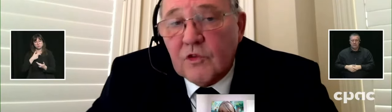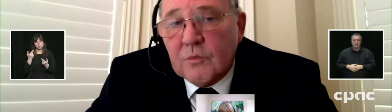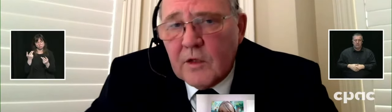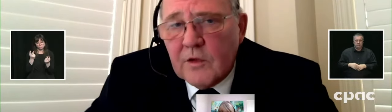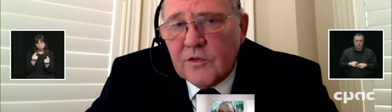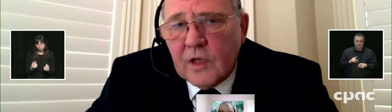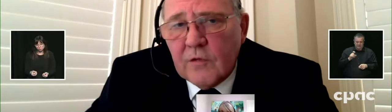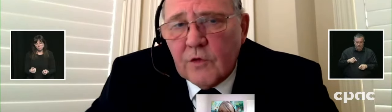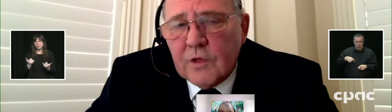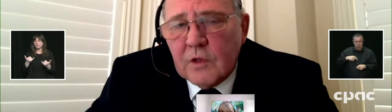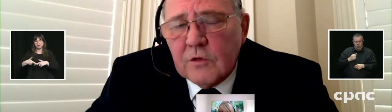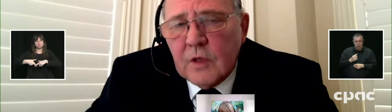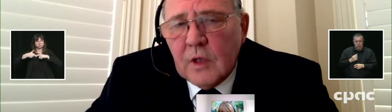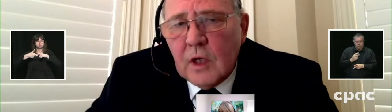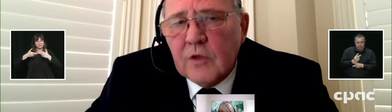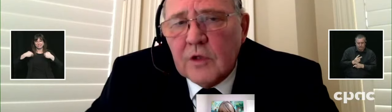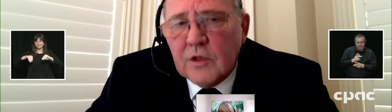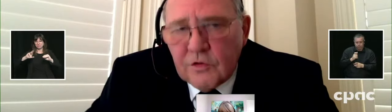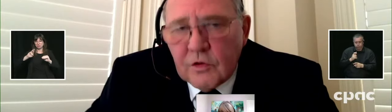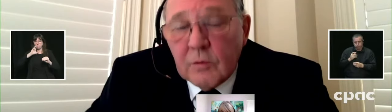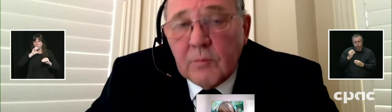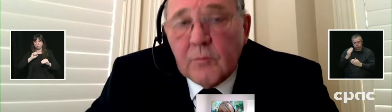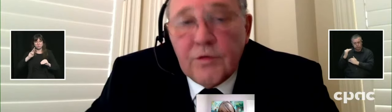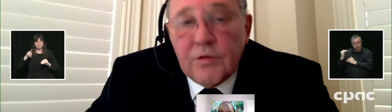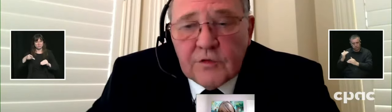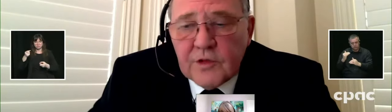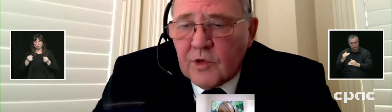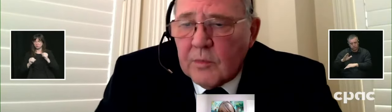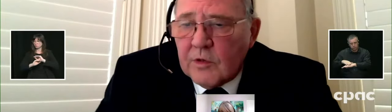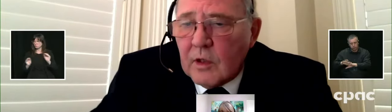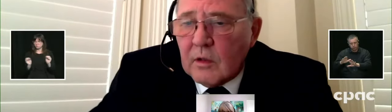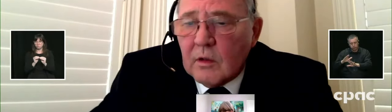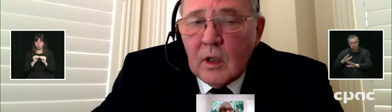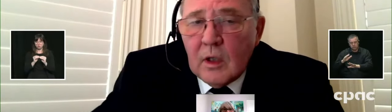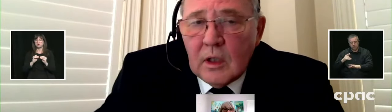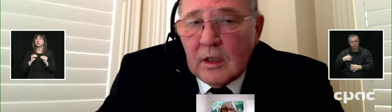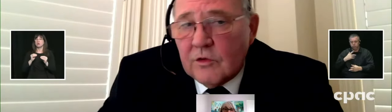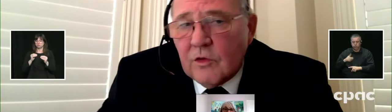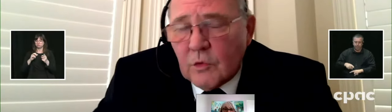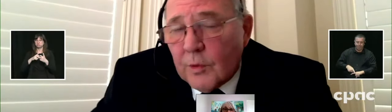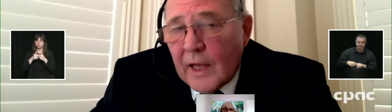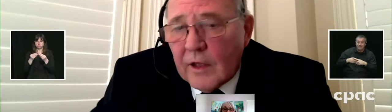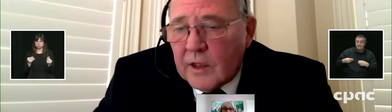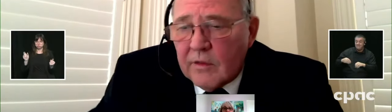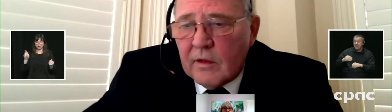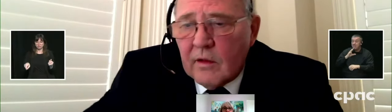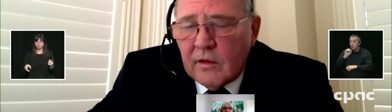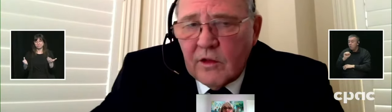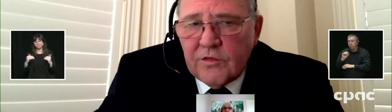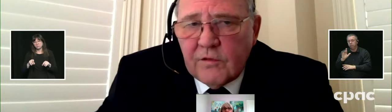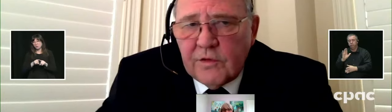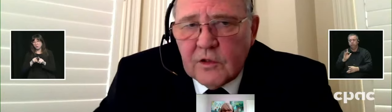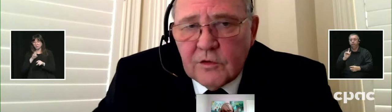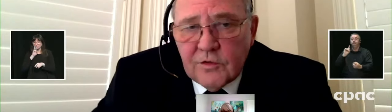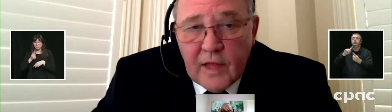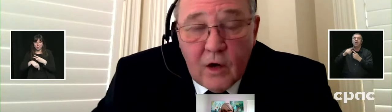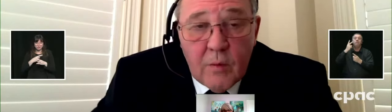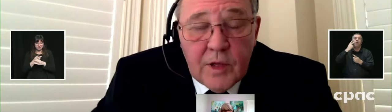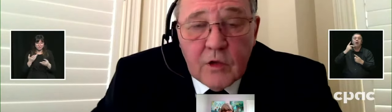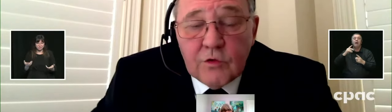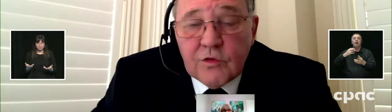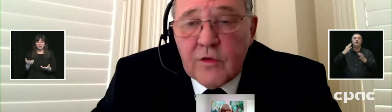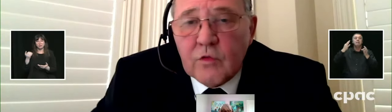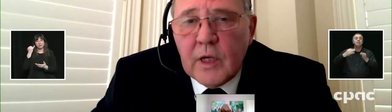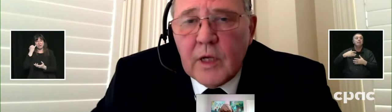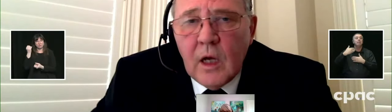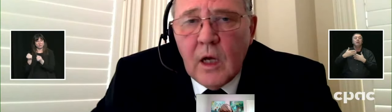we have suspended the sale of those vehicles until additional, more effective steps can be taken. It's also a reality that these vehicles that are